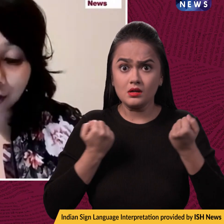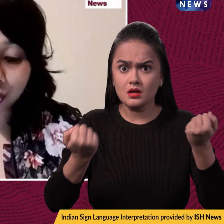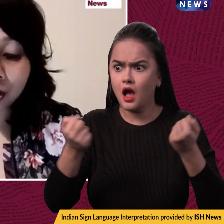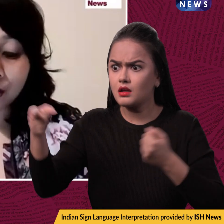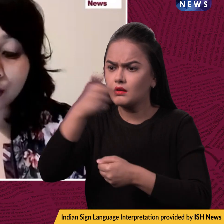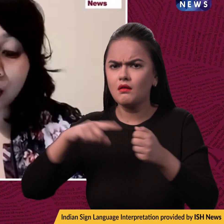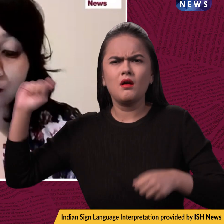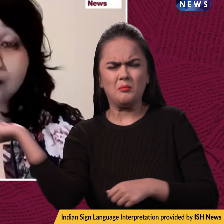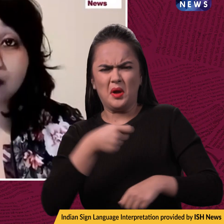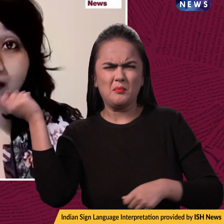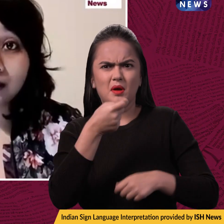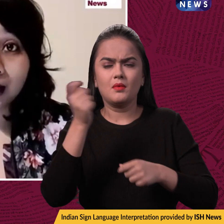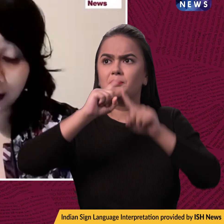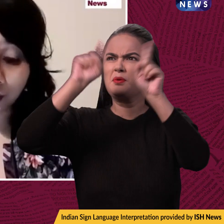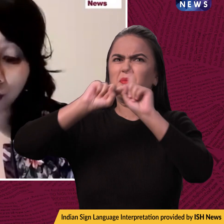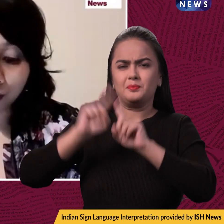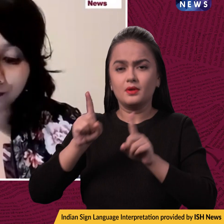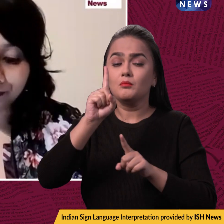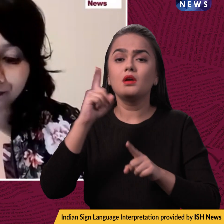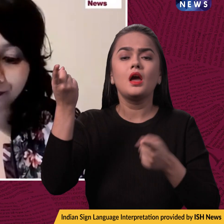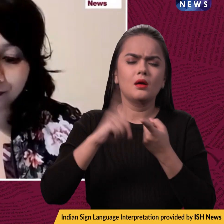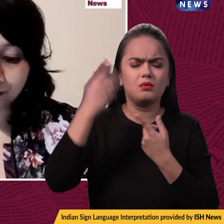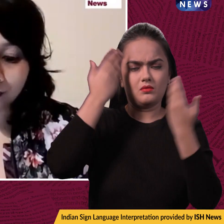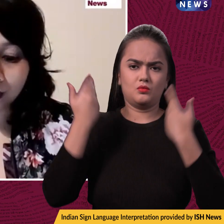it damaged. No one was hurt," end quote.